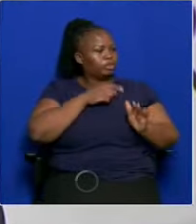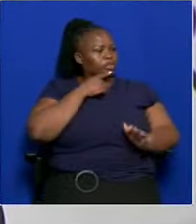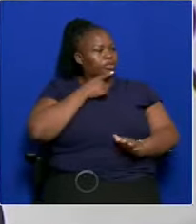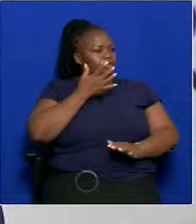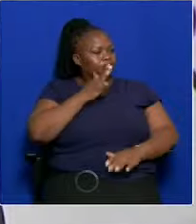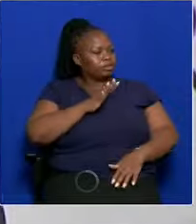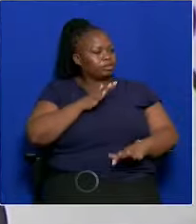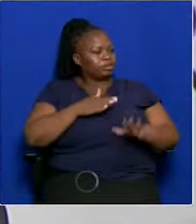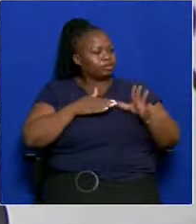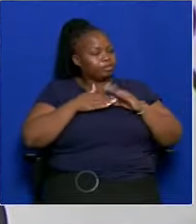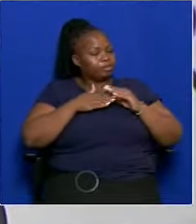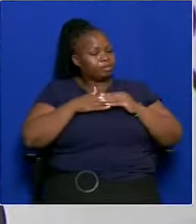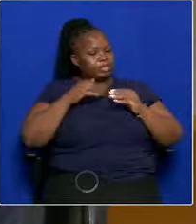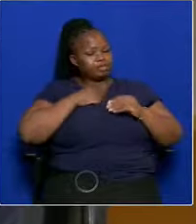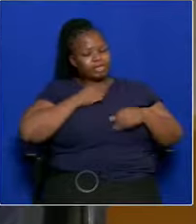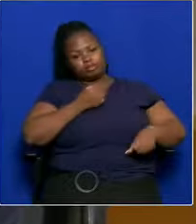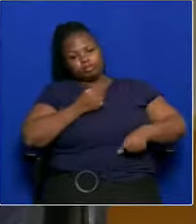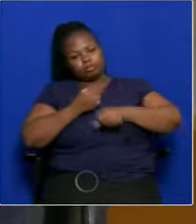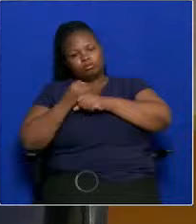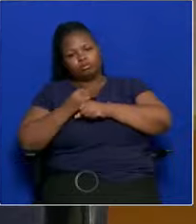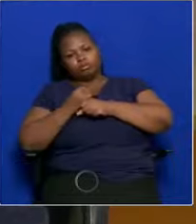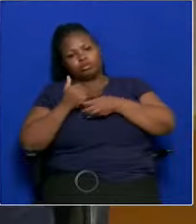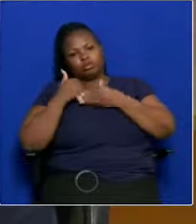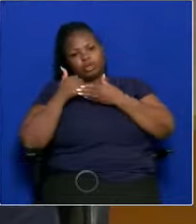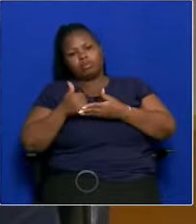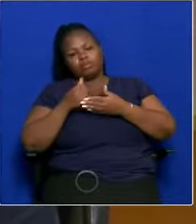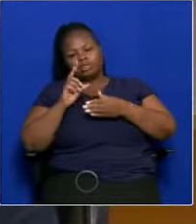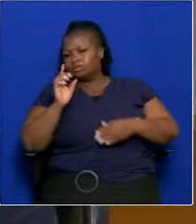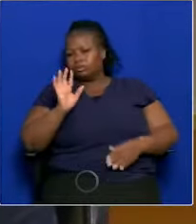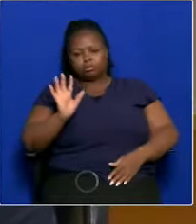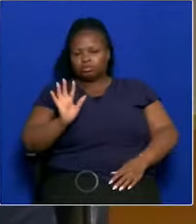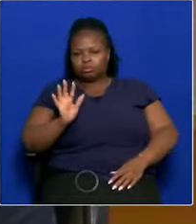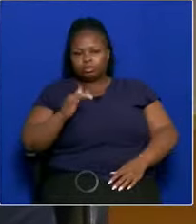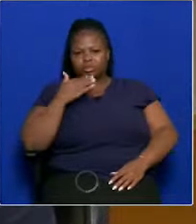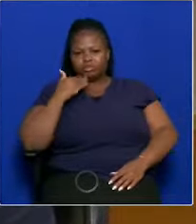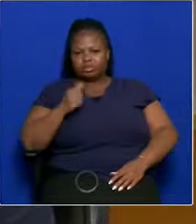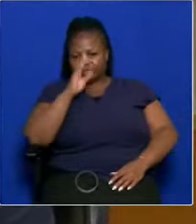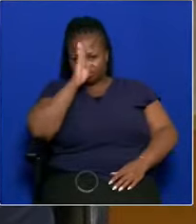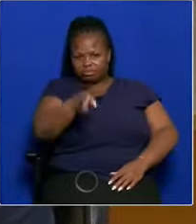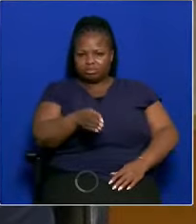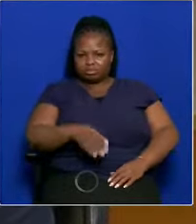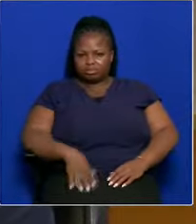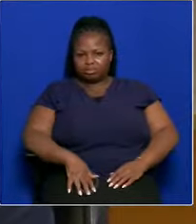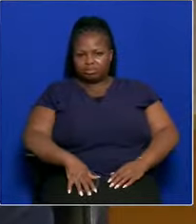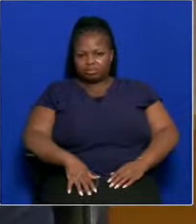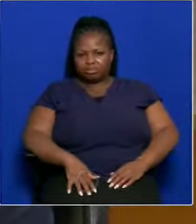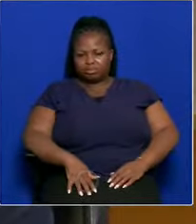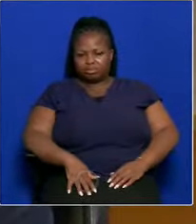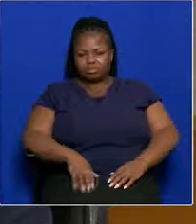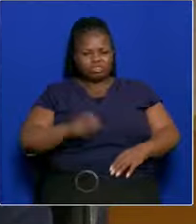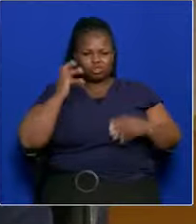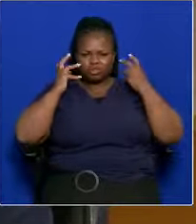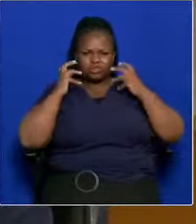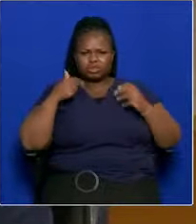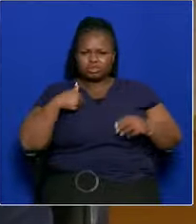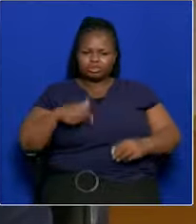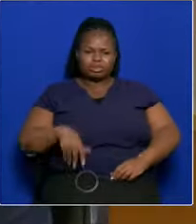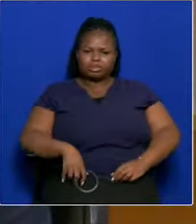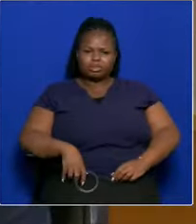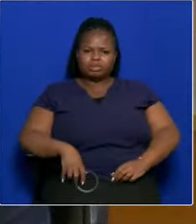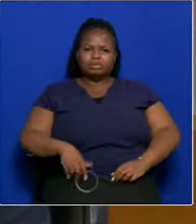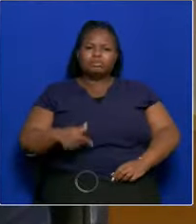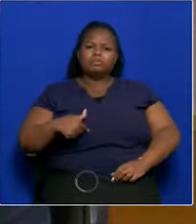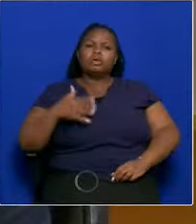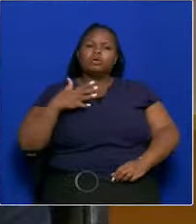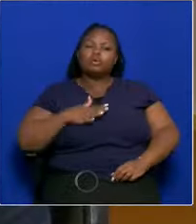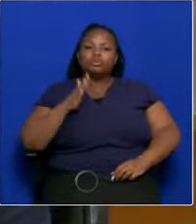assist GPCI. And General, can we be more direct, please? I'm going to get confused. I want to know if